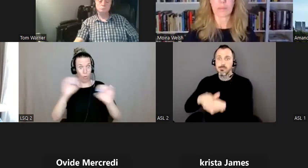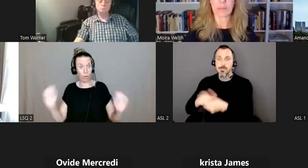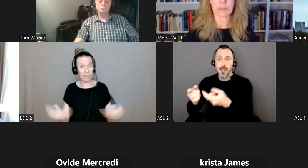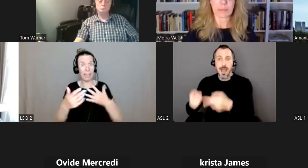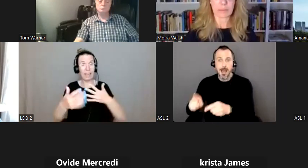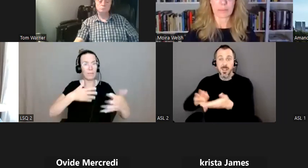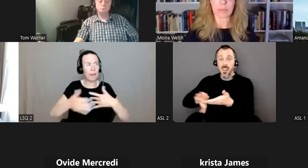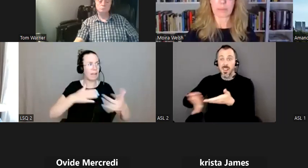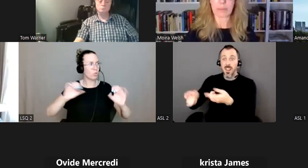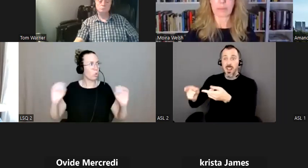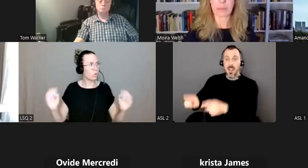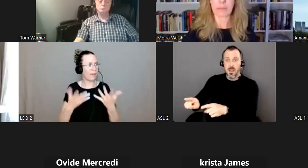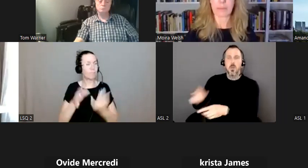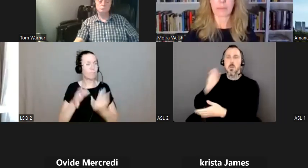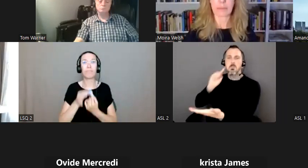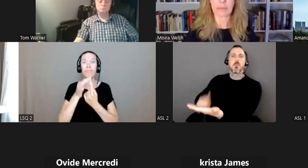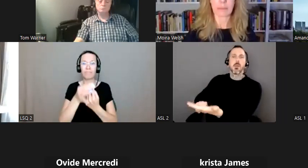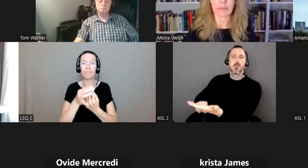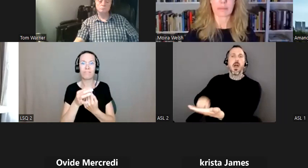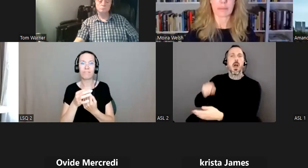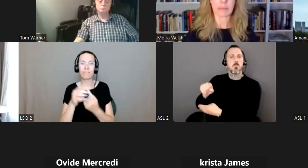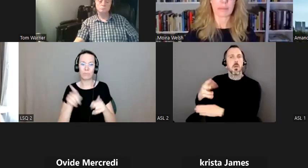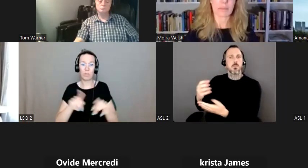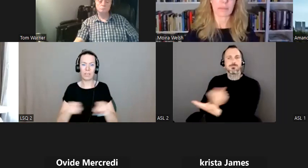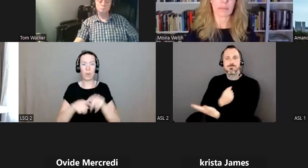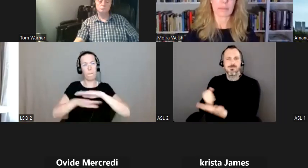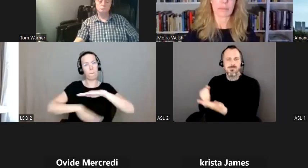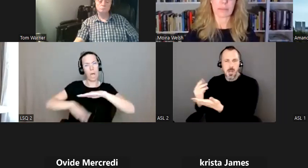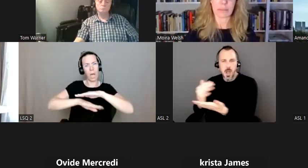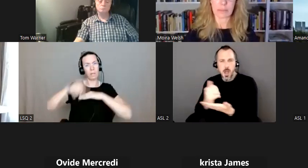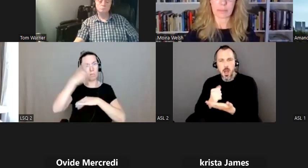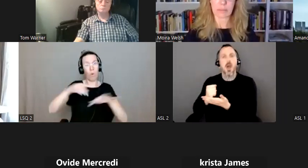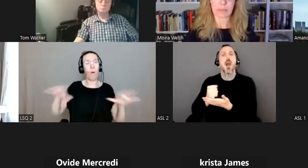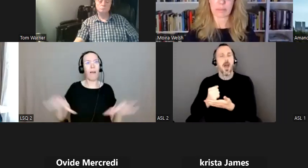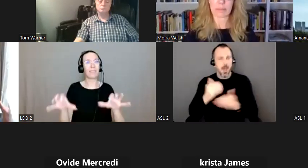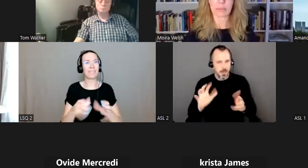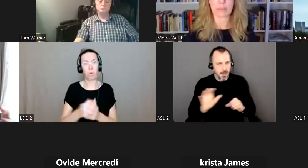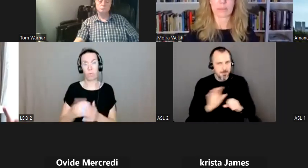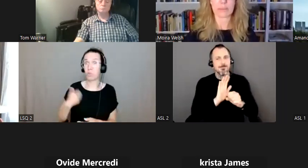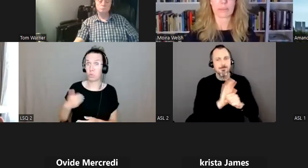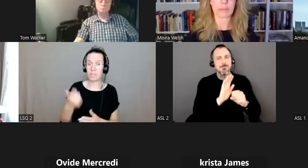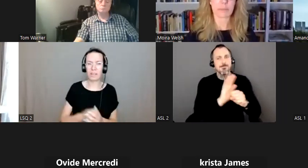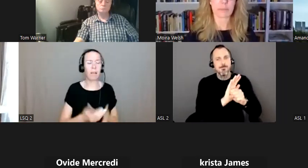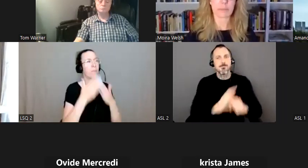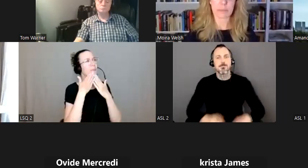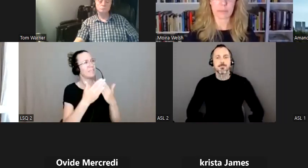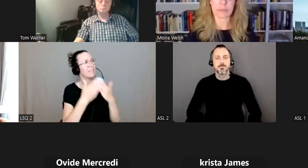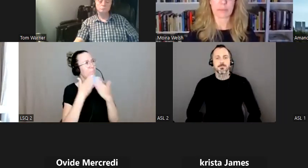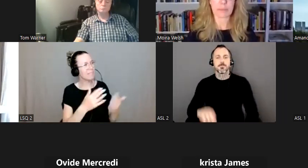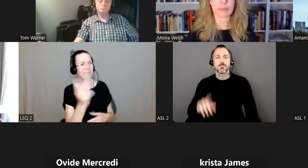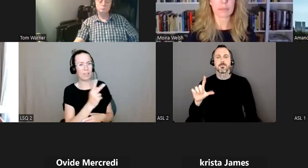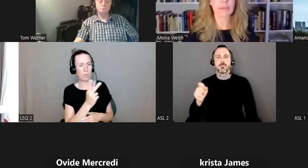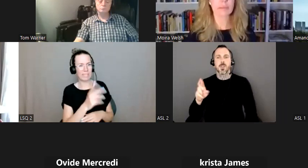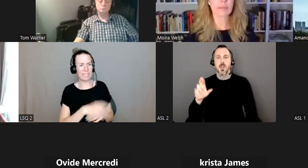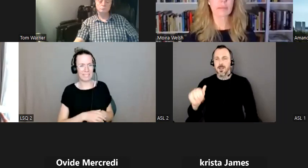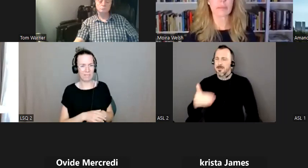as a basis for action. Really helpful. Tazim, I'm going to come to you, and I am pulling upon a number of the questions that we're getting